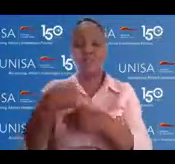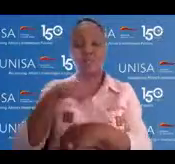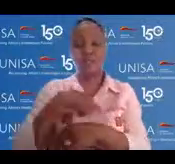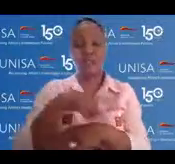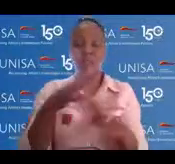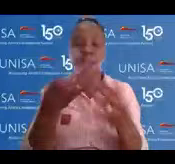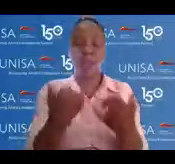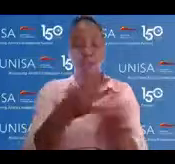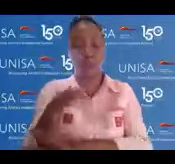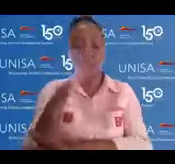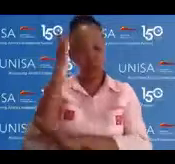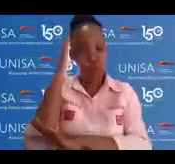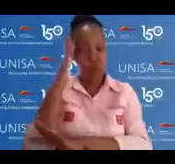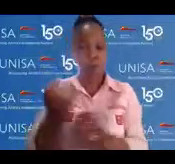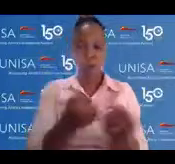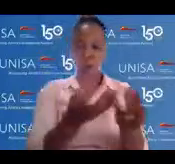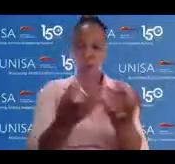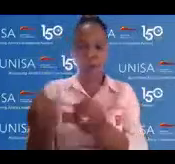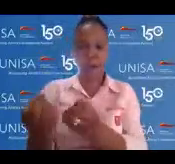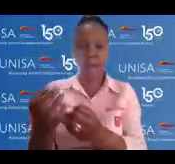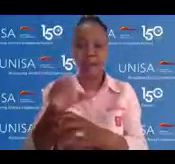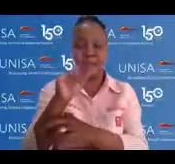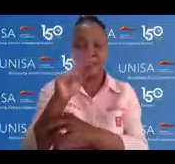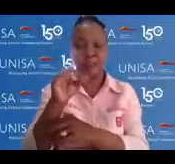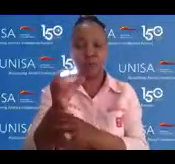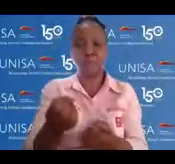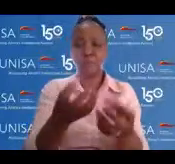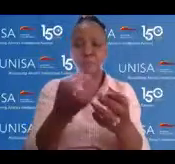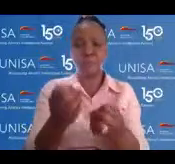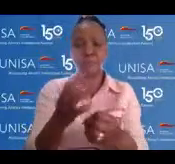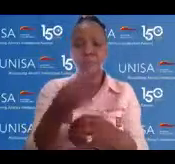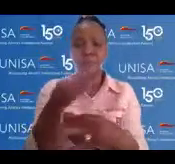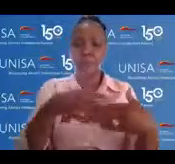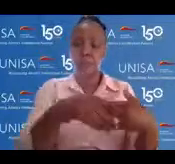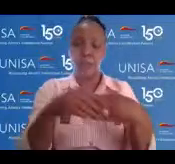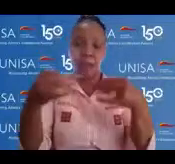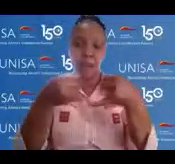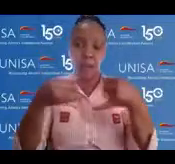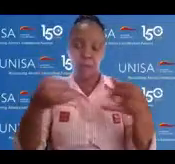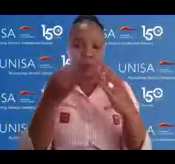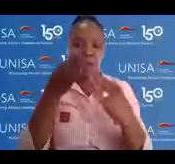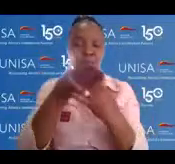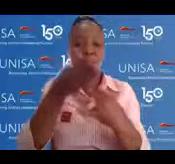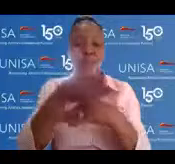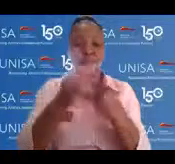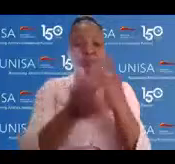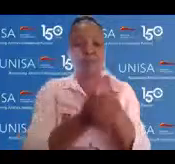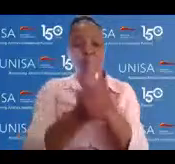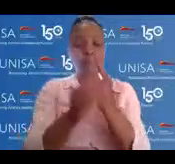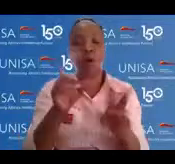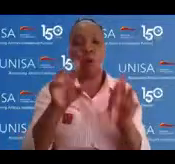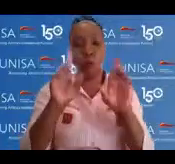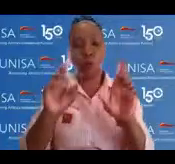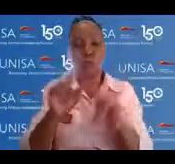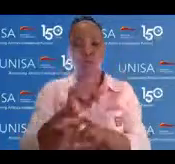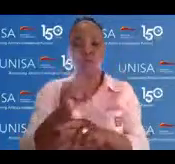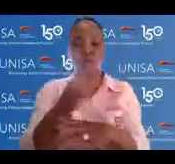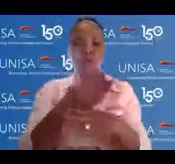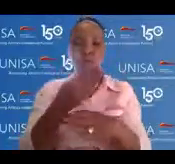Lindiwe provided this quick guideline for how to access the site, and I'm hoping that you can also work through the sites with us